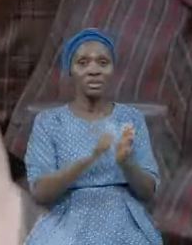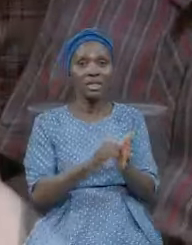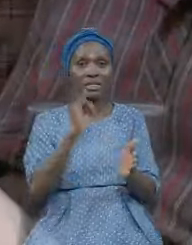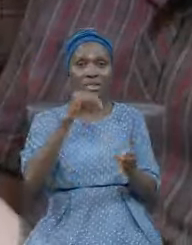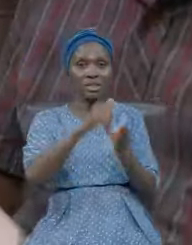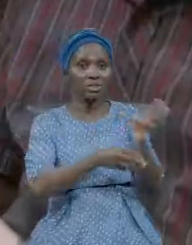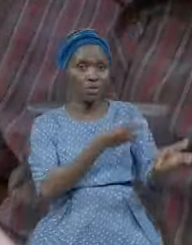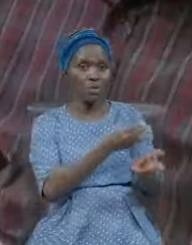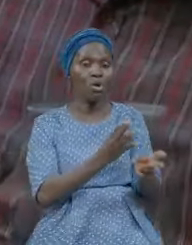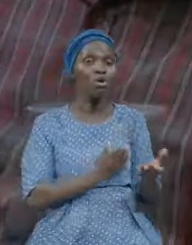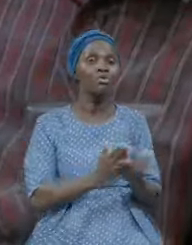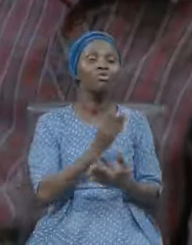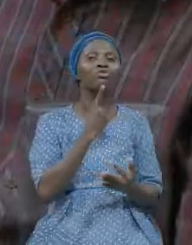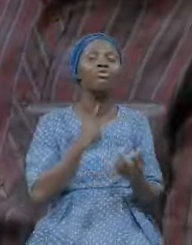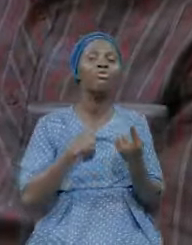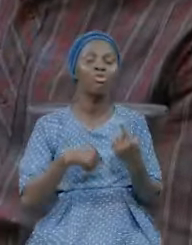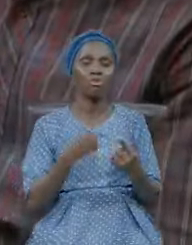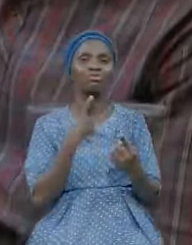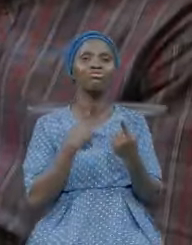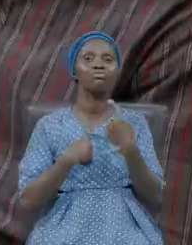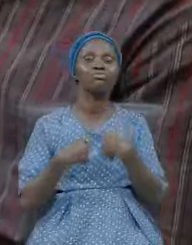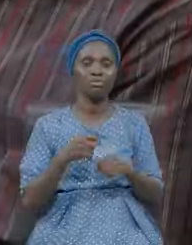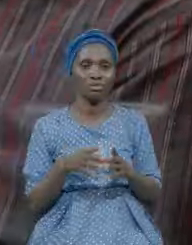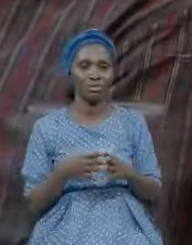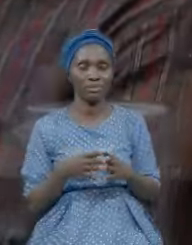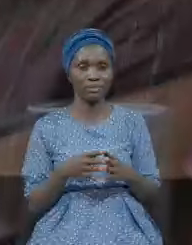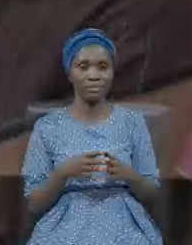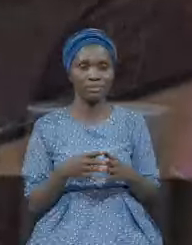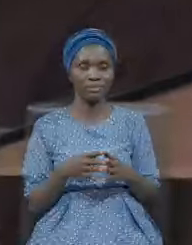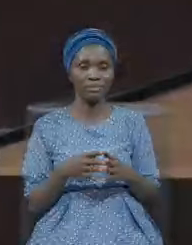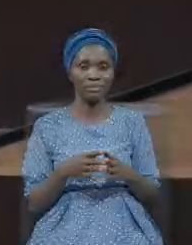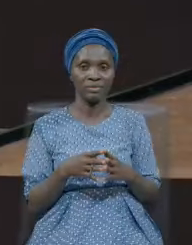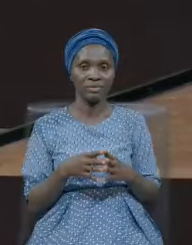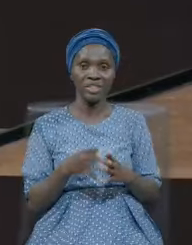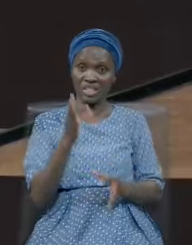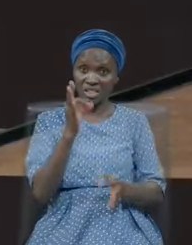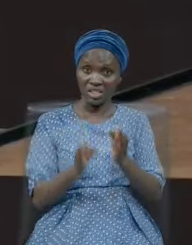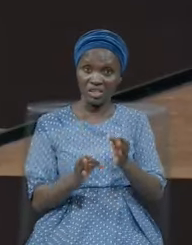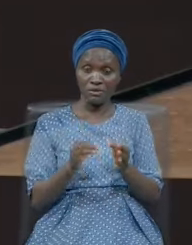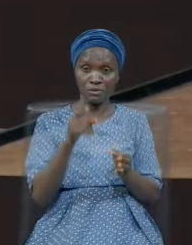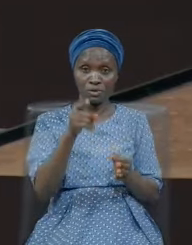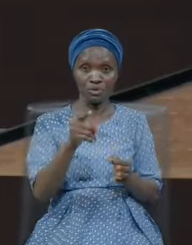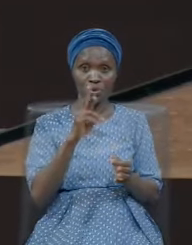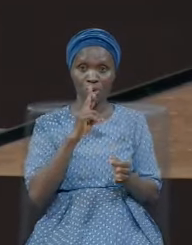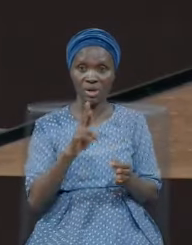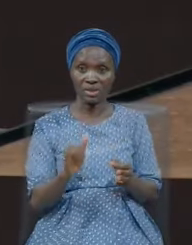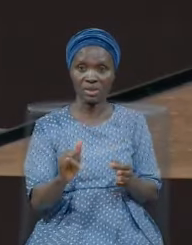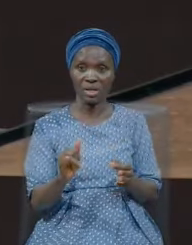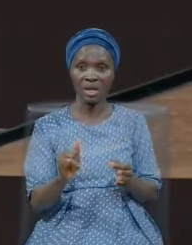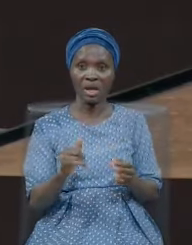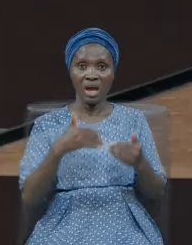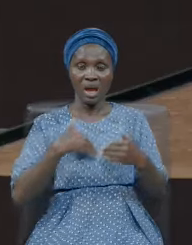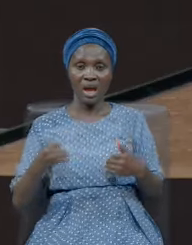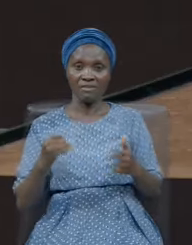through lust. If you are still being accused that you change books, you steal